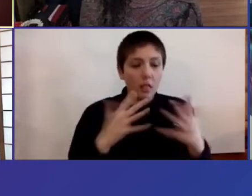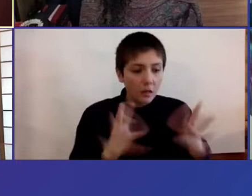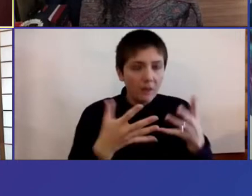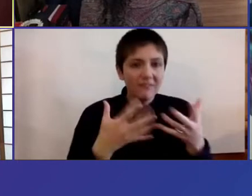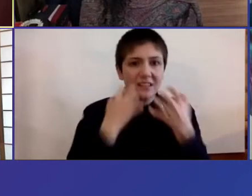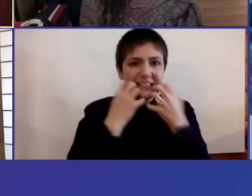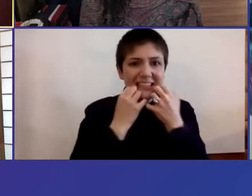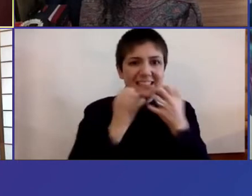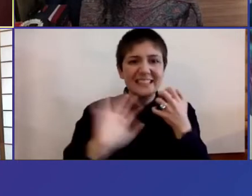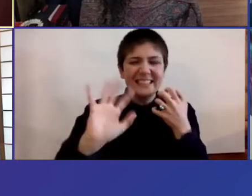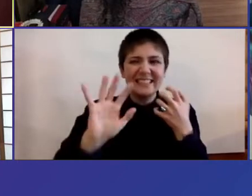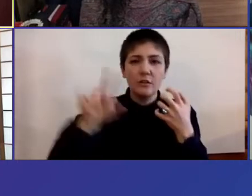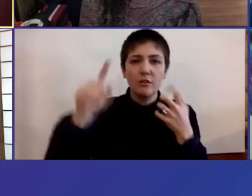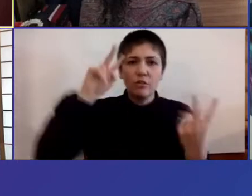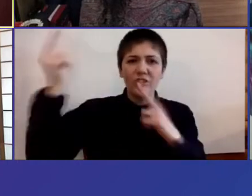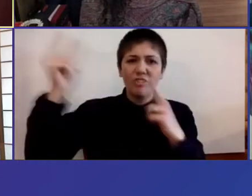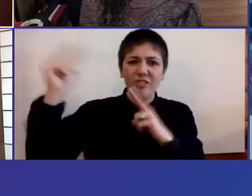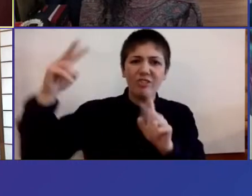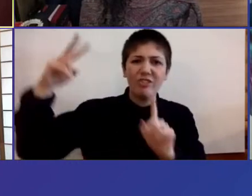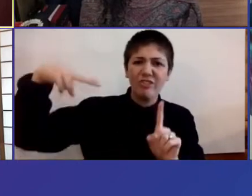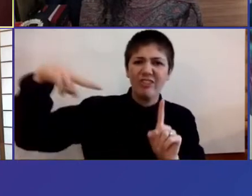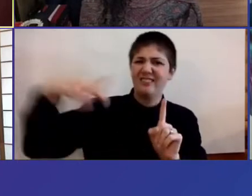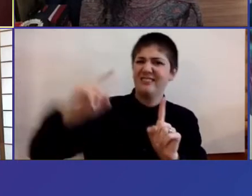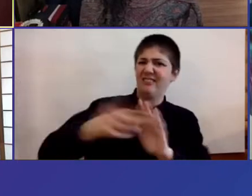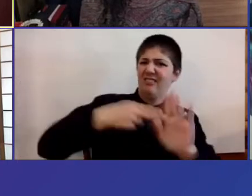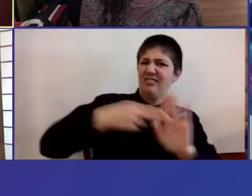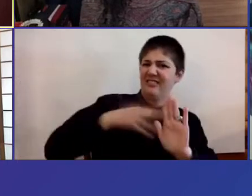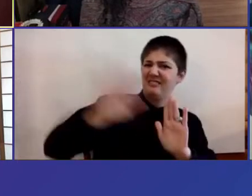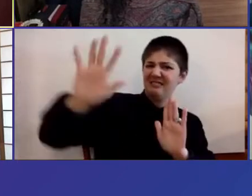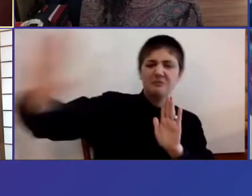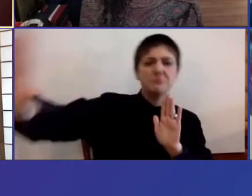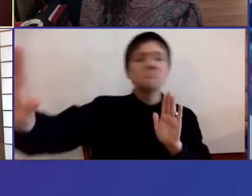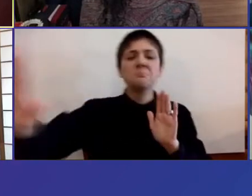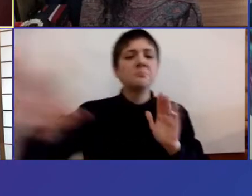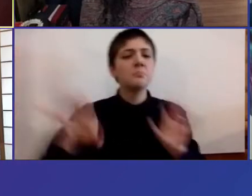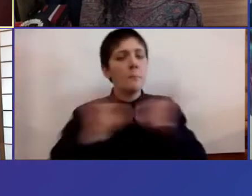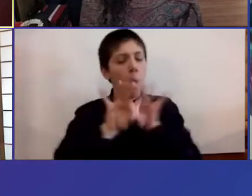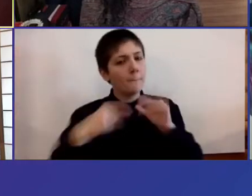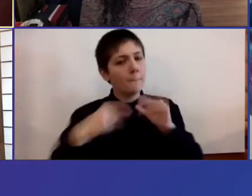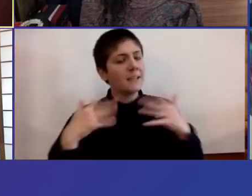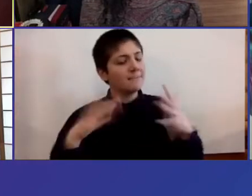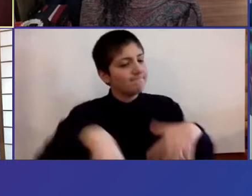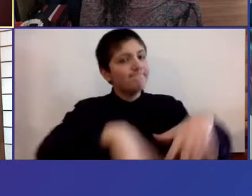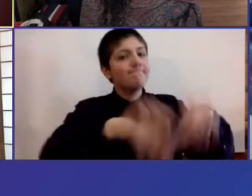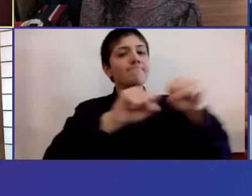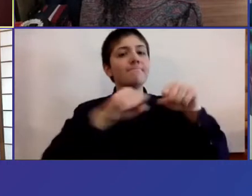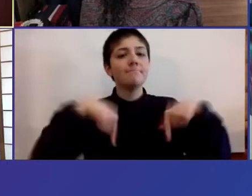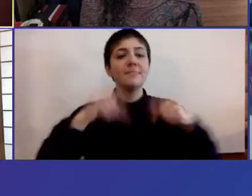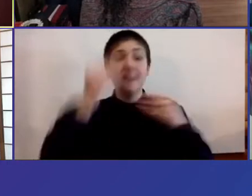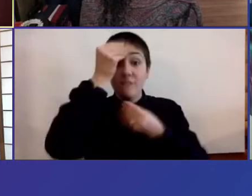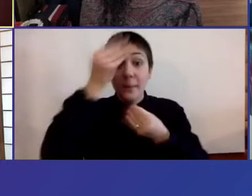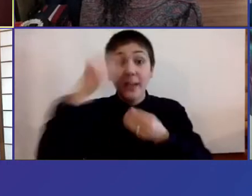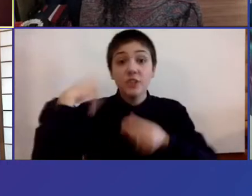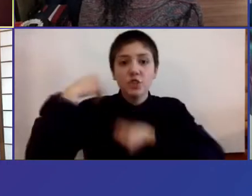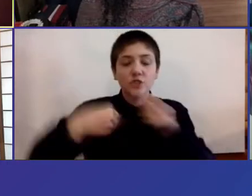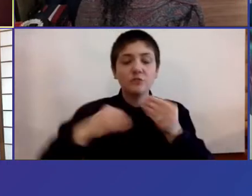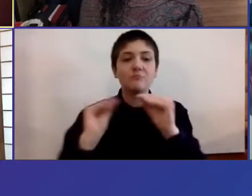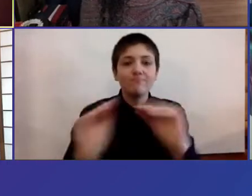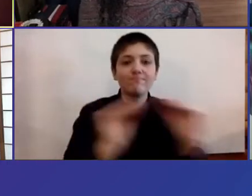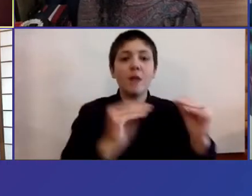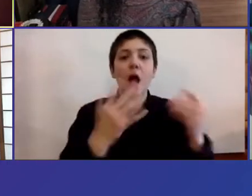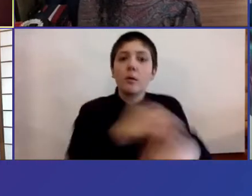information and use the African diaspora arts as a tool of empowerment.